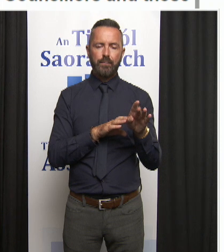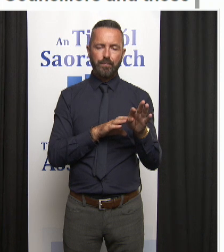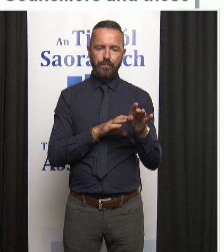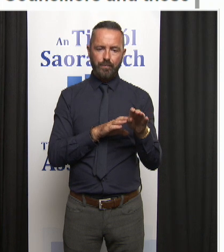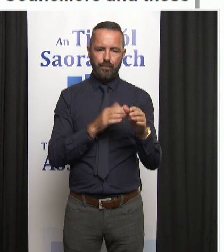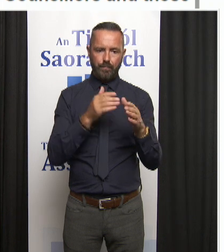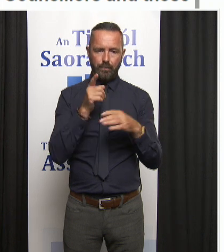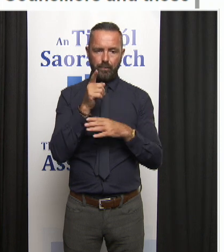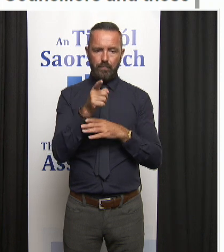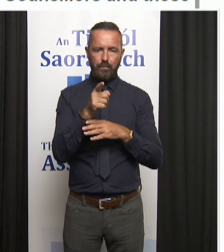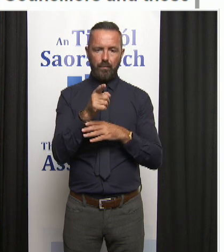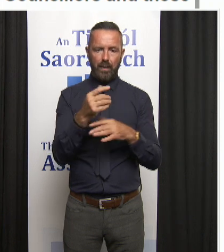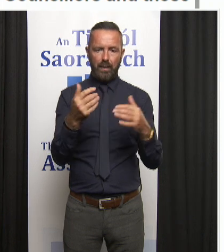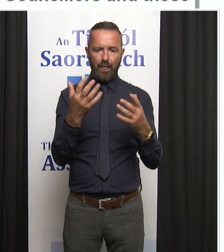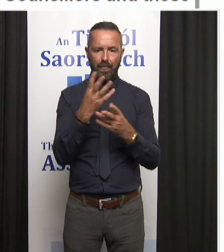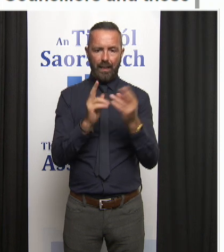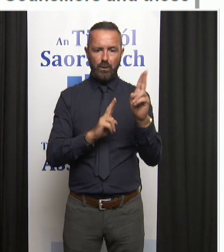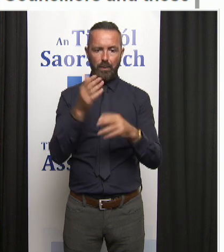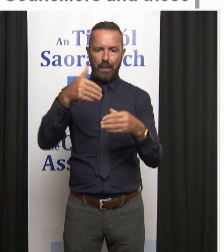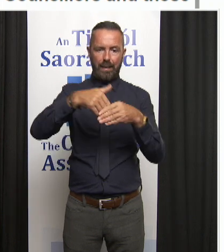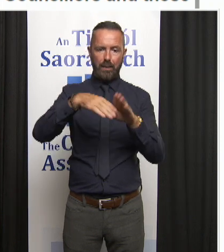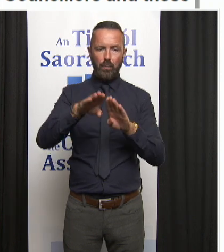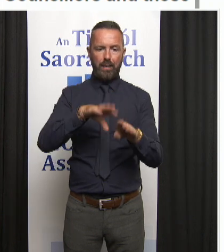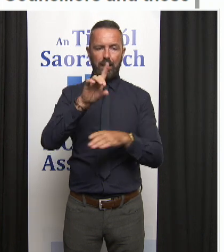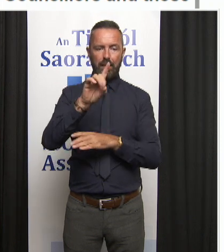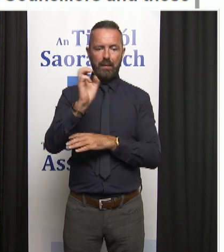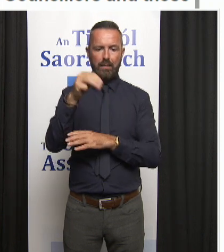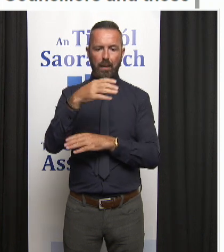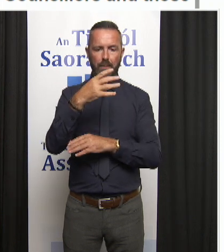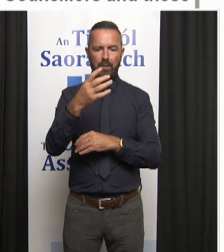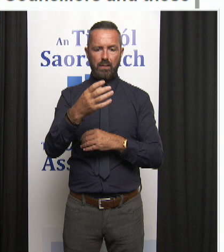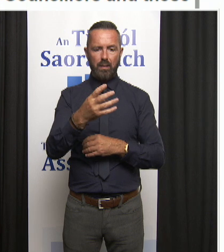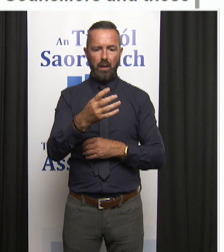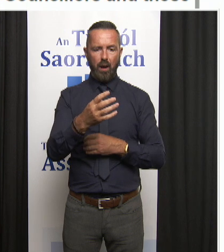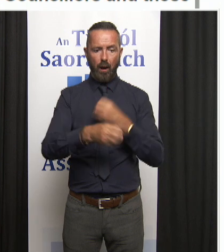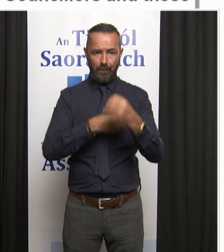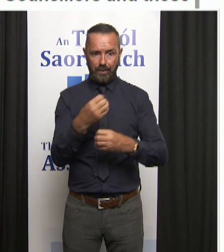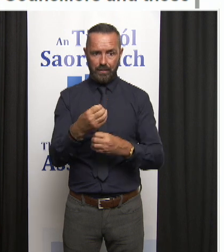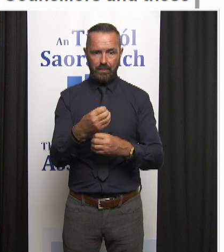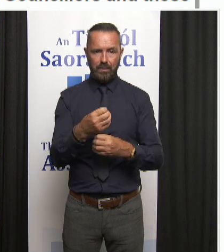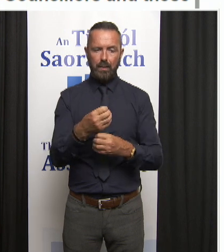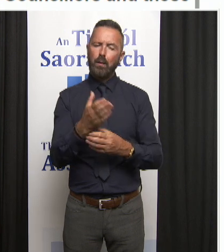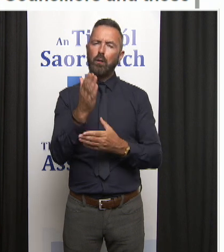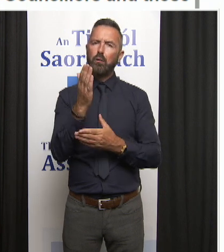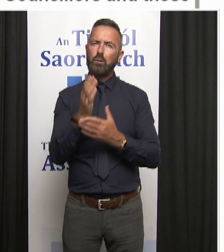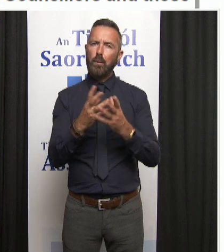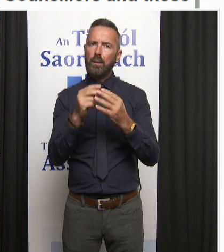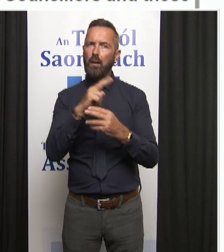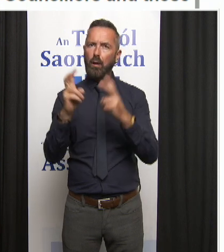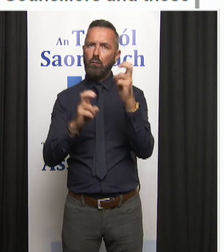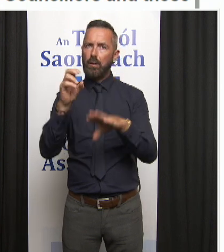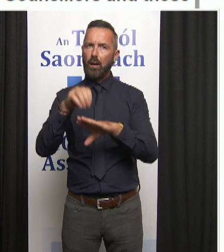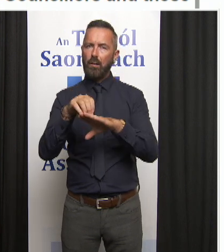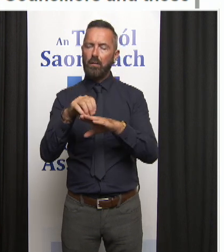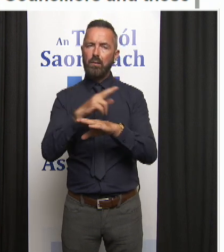what was in terms of the features of the DEM's office. The disagreement that we had with the councillors on the 25